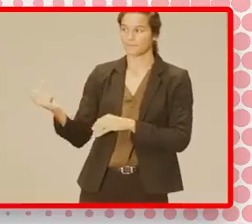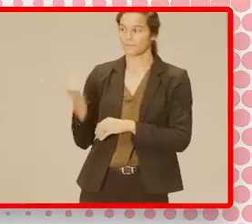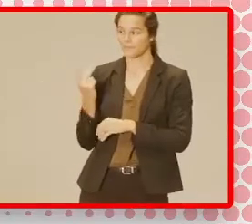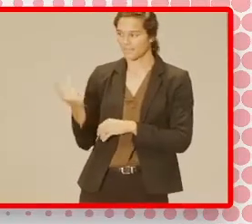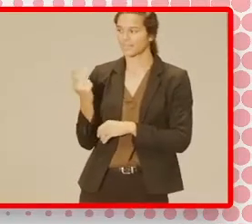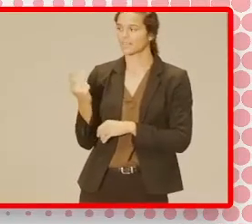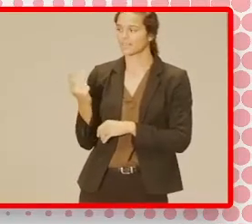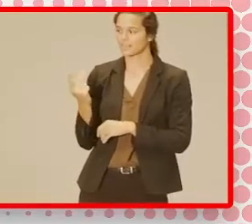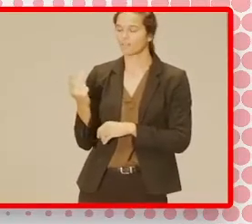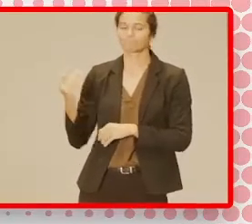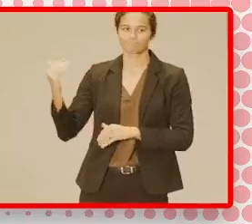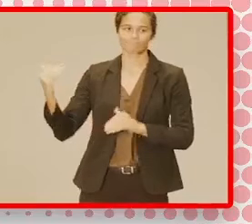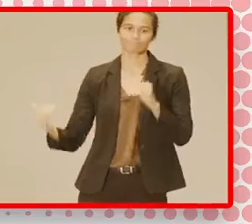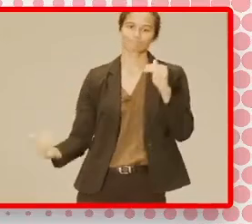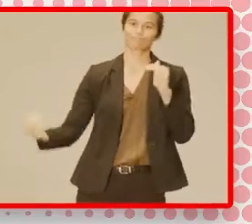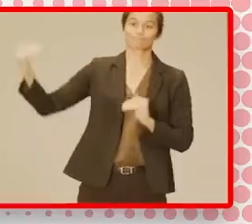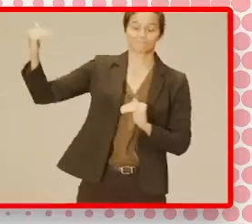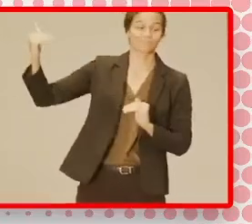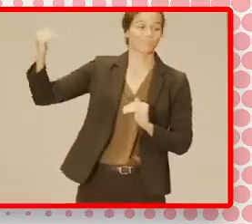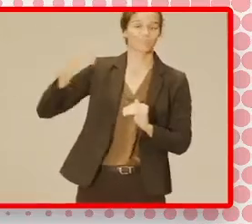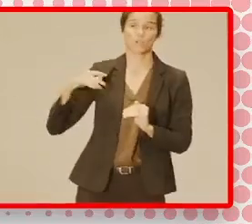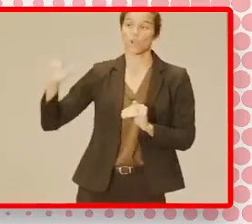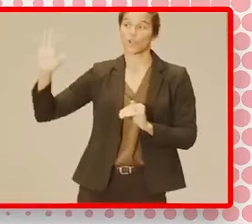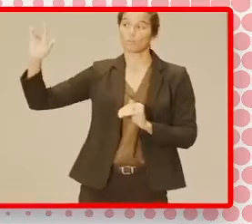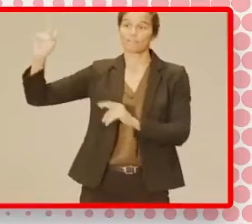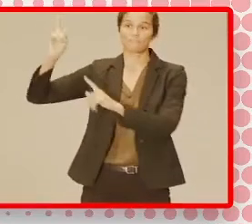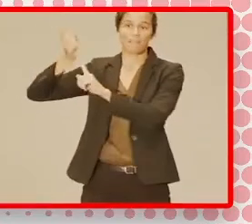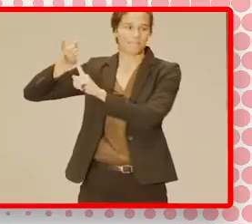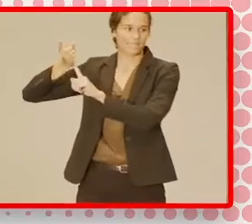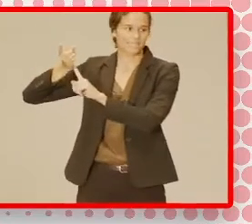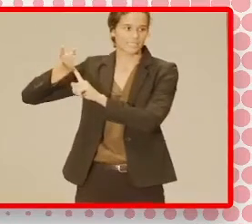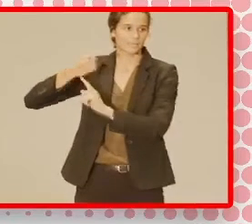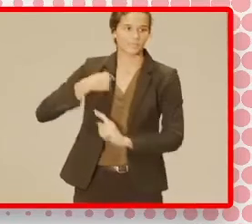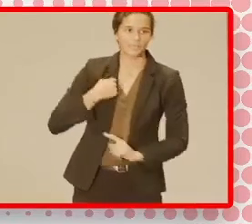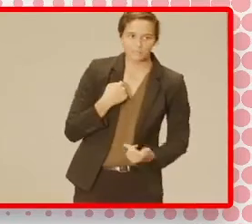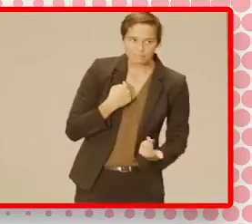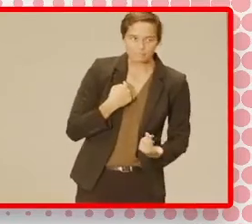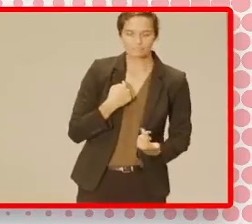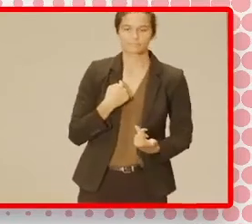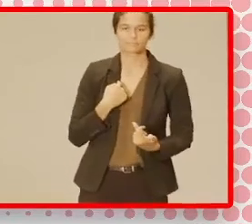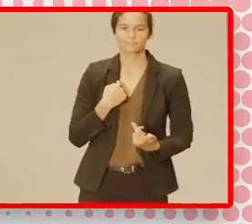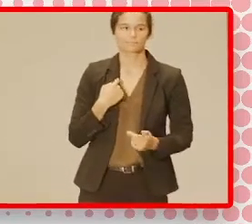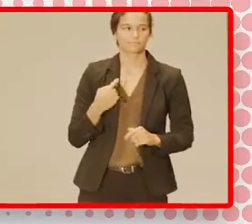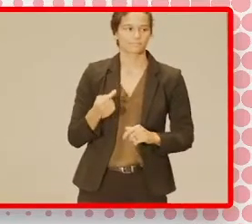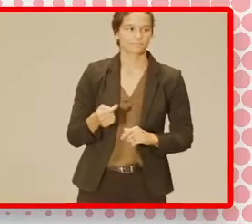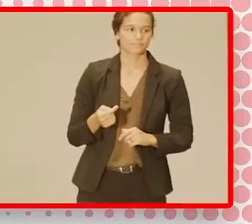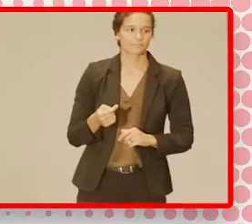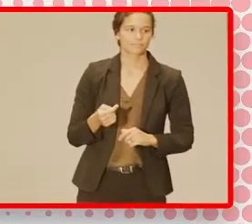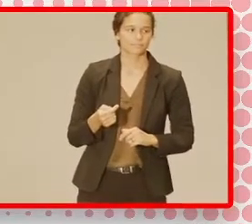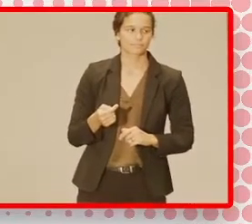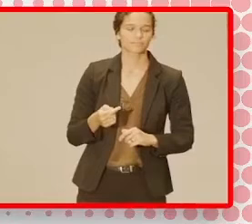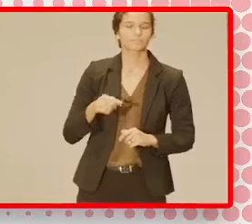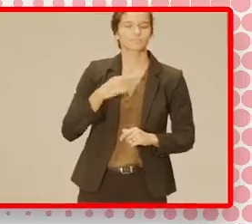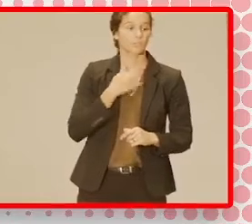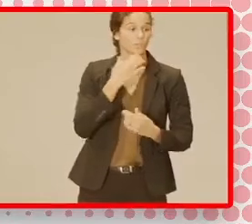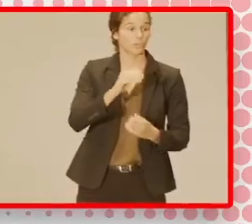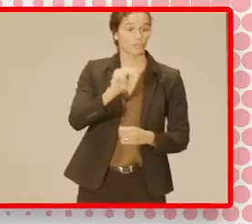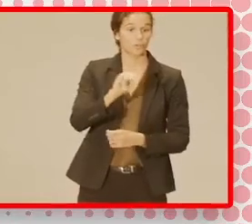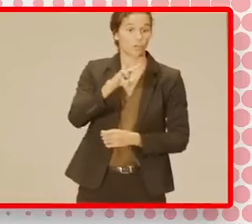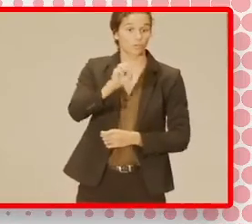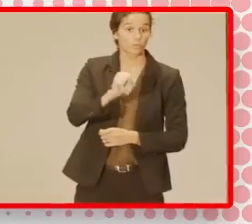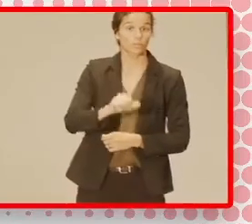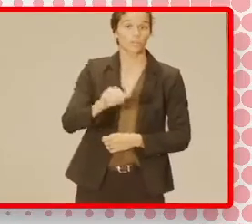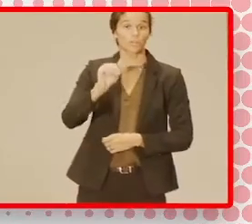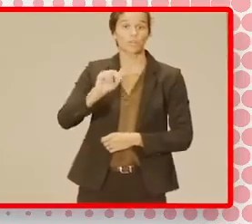75 minutes. But the good news, by August, it was only